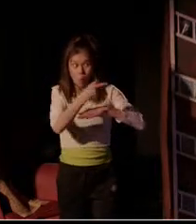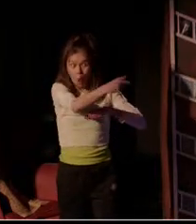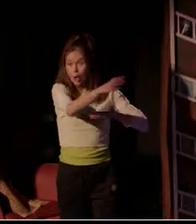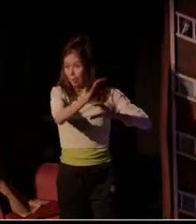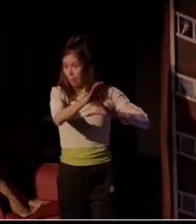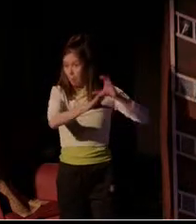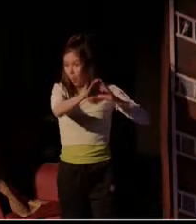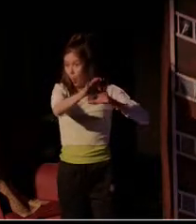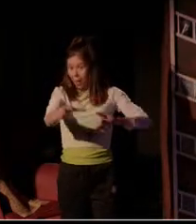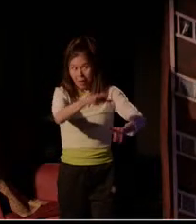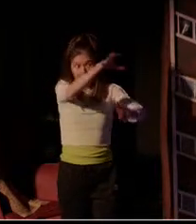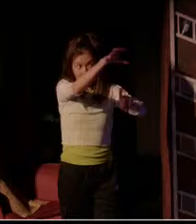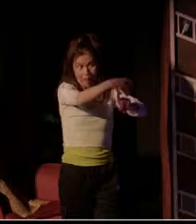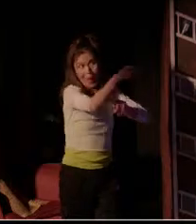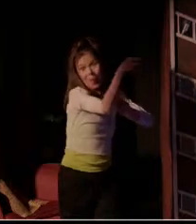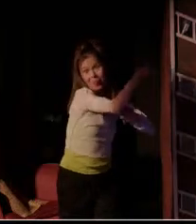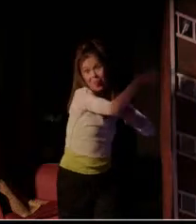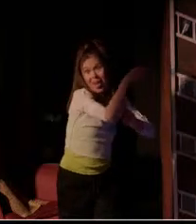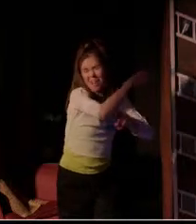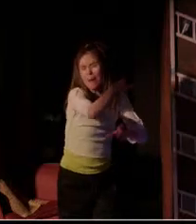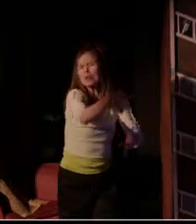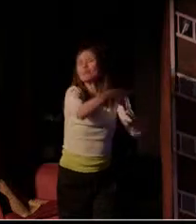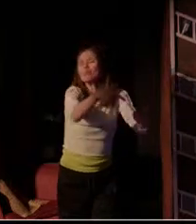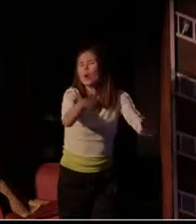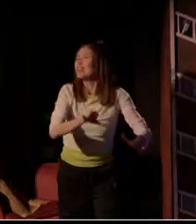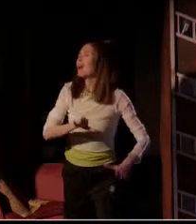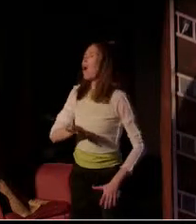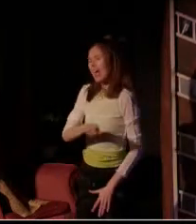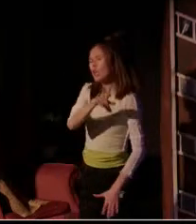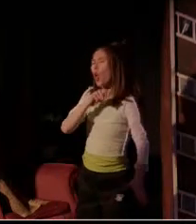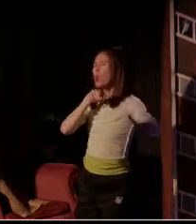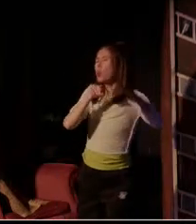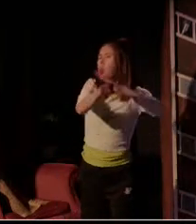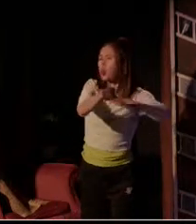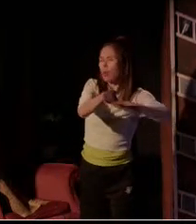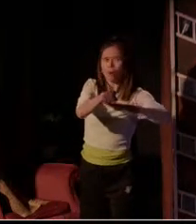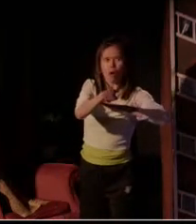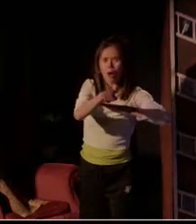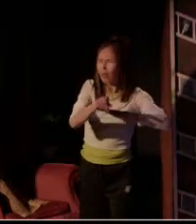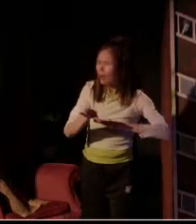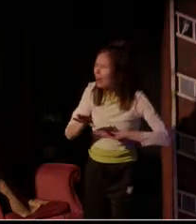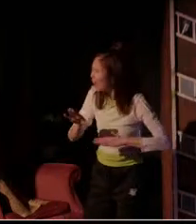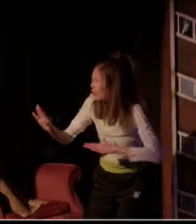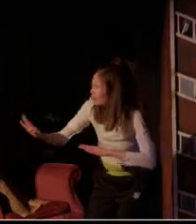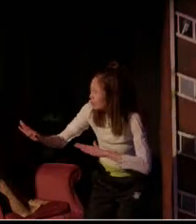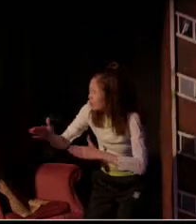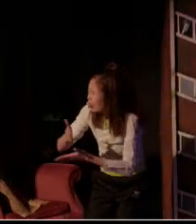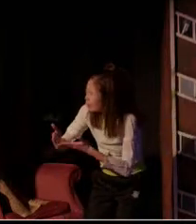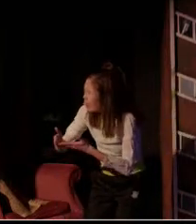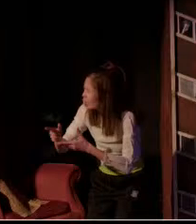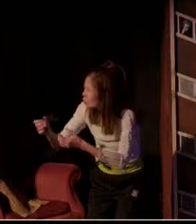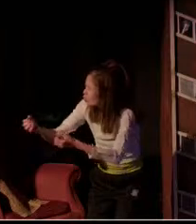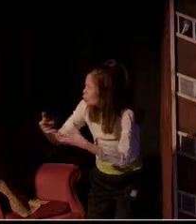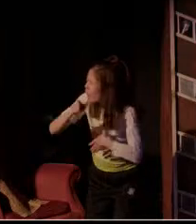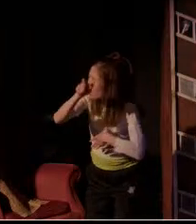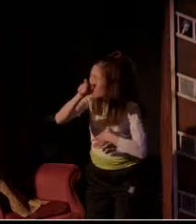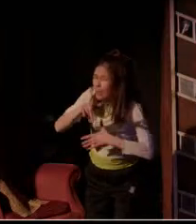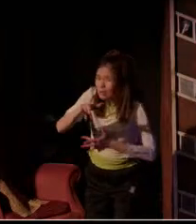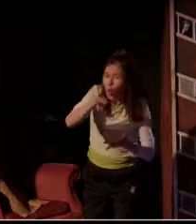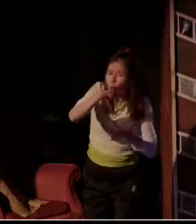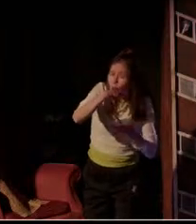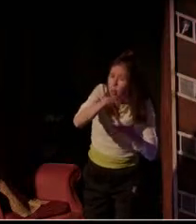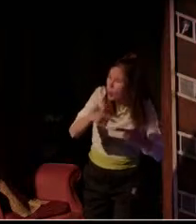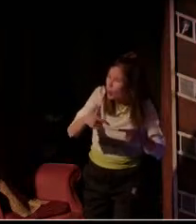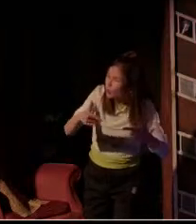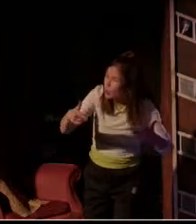Park. For his vices, I'll bet. You can't drum virtue out of Bohemia Park. You try to make it stay there, but always